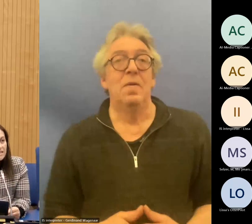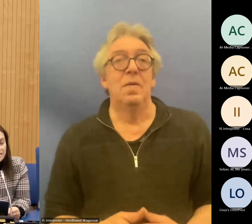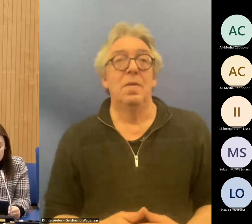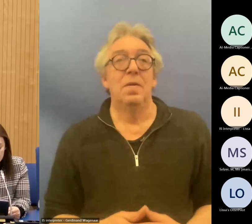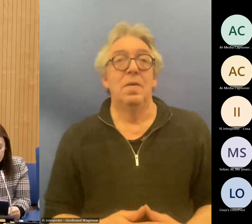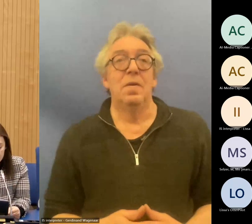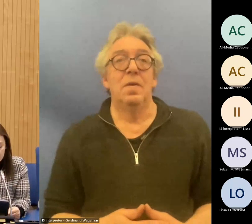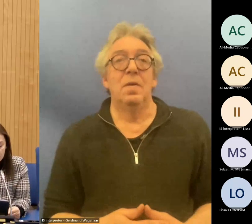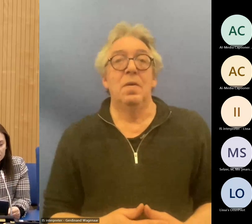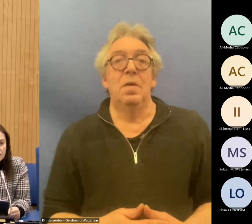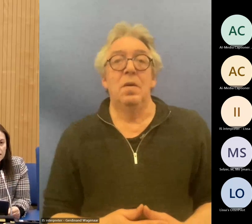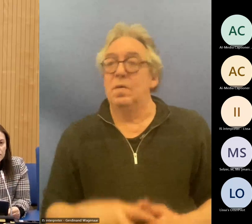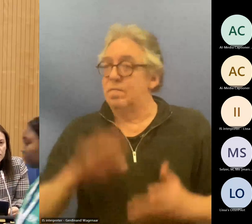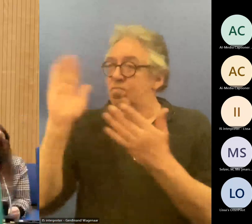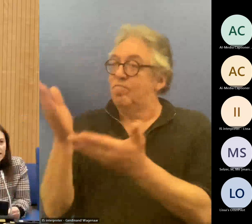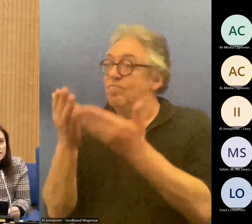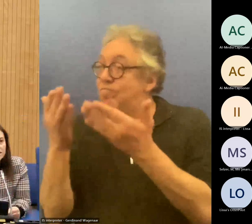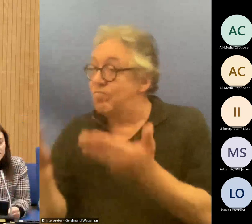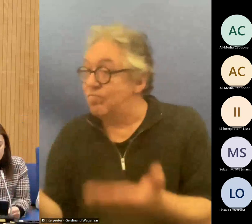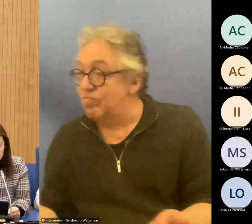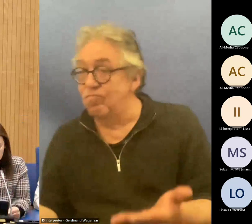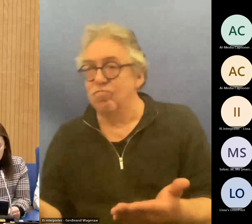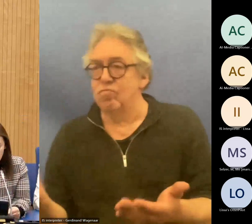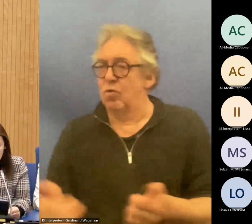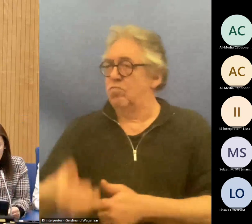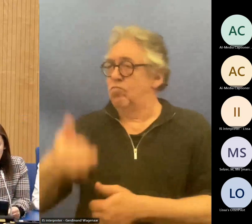Your excellencies, distinguished guests,